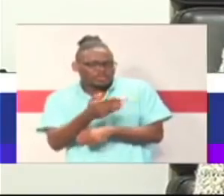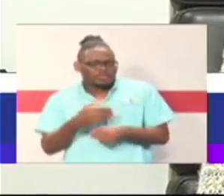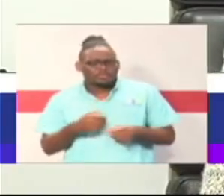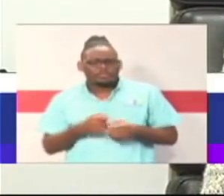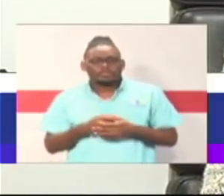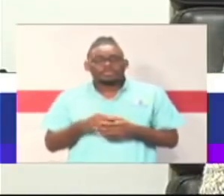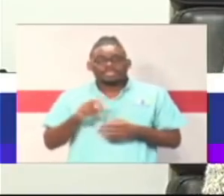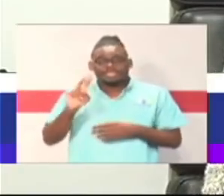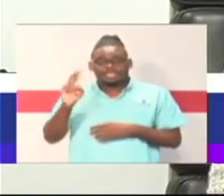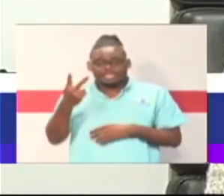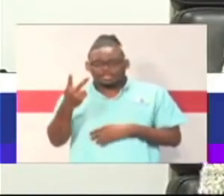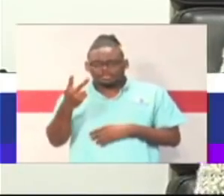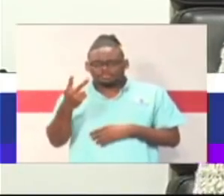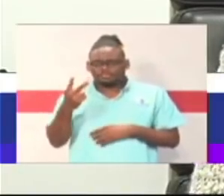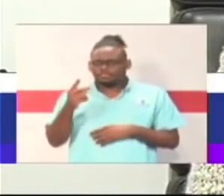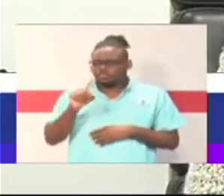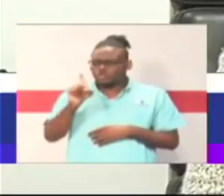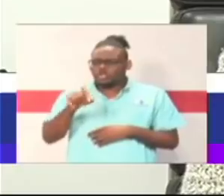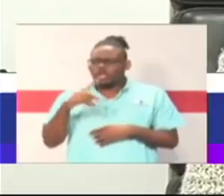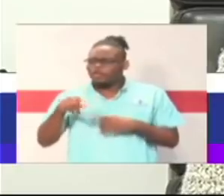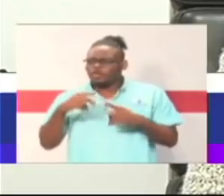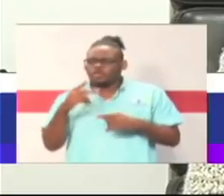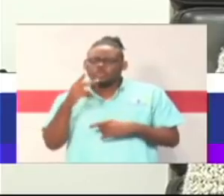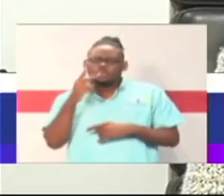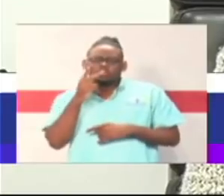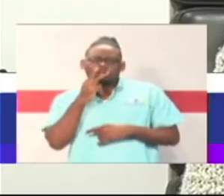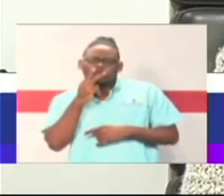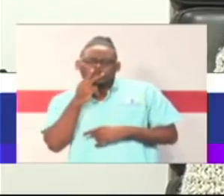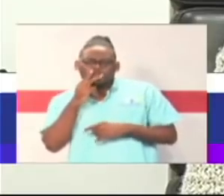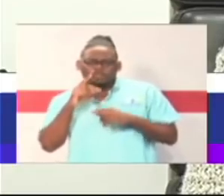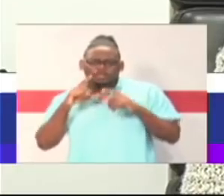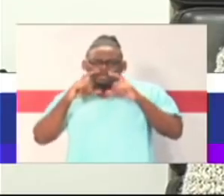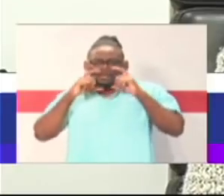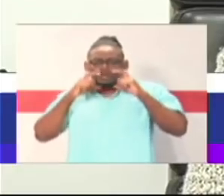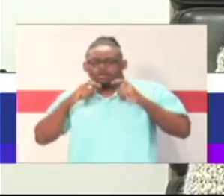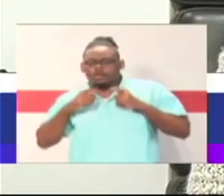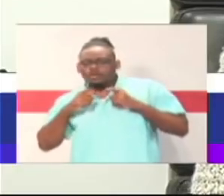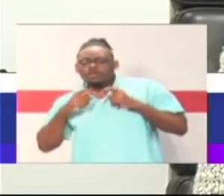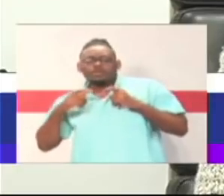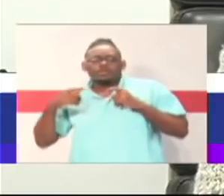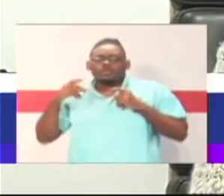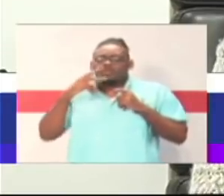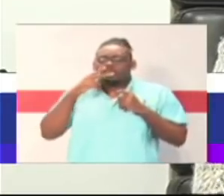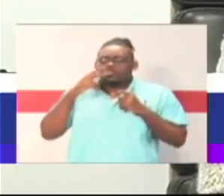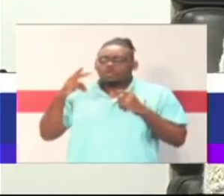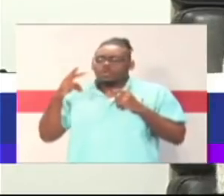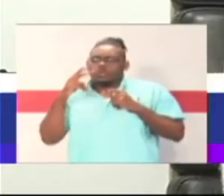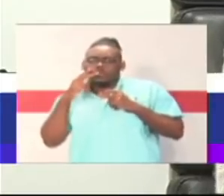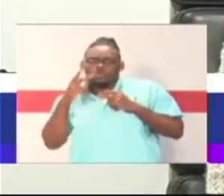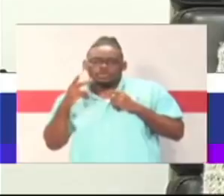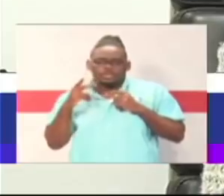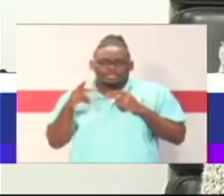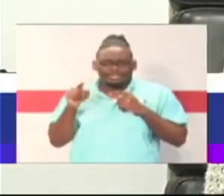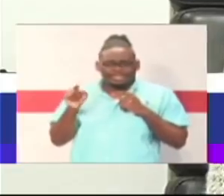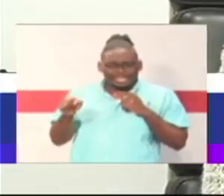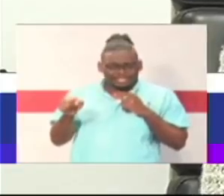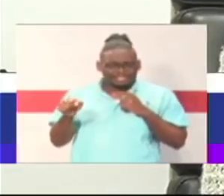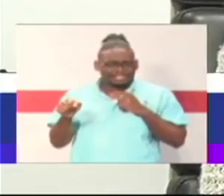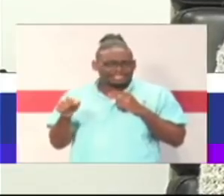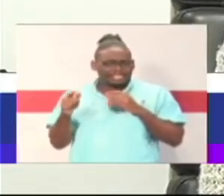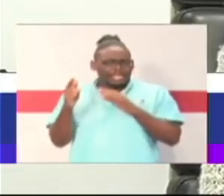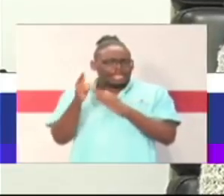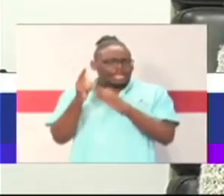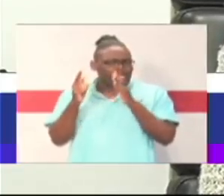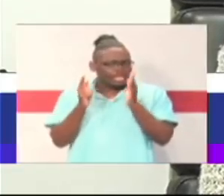smoking with masks being down. That is a legislative question and one that should be directed to